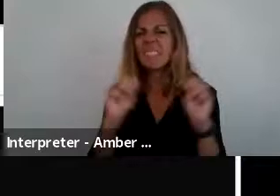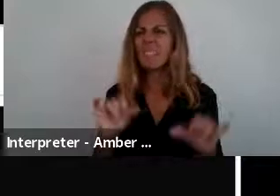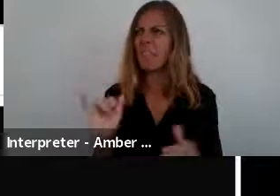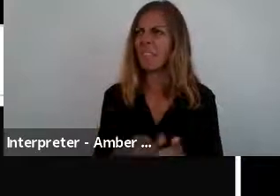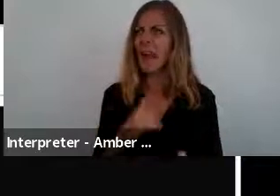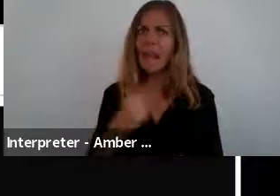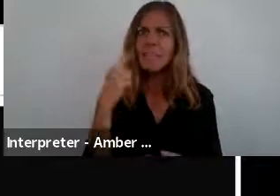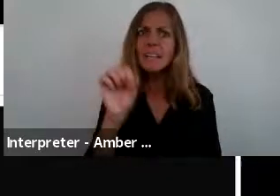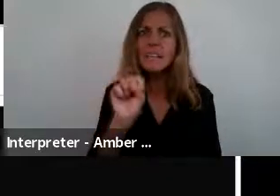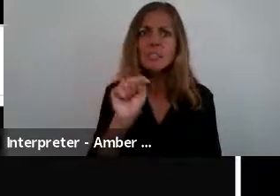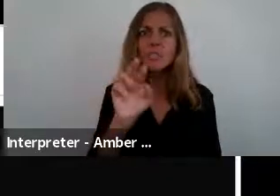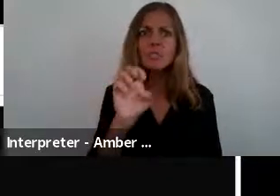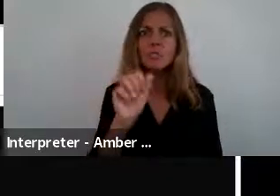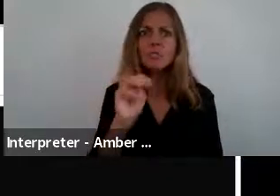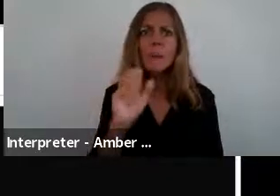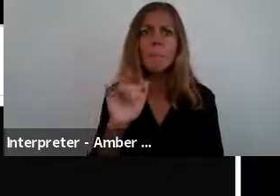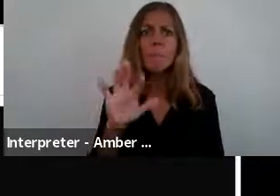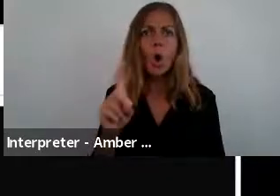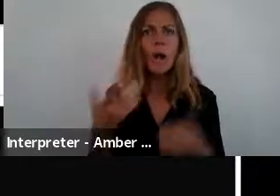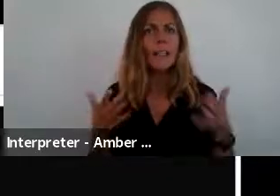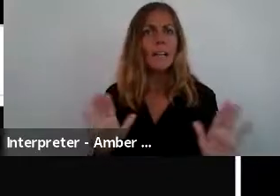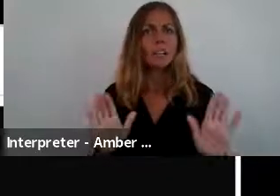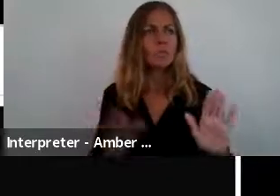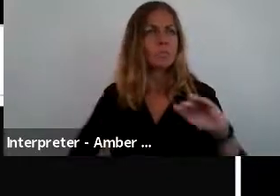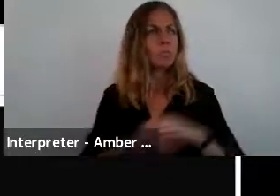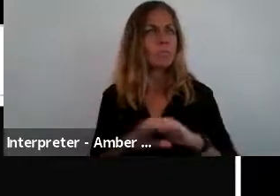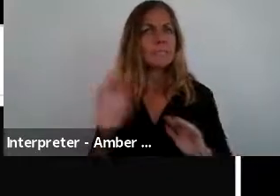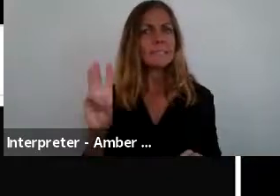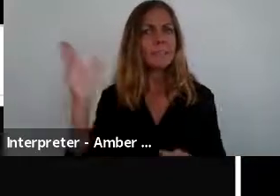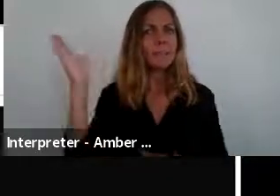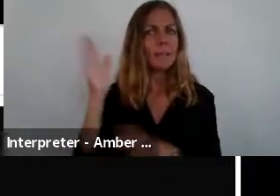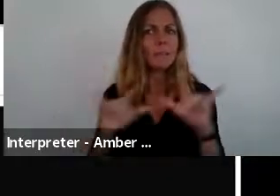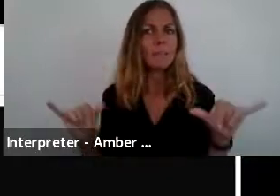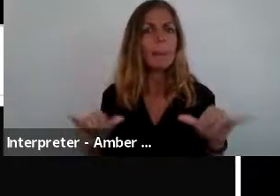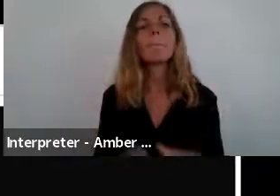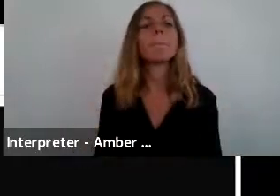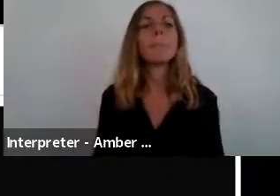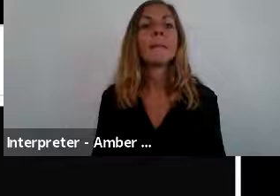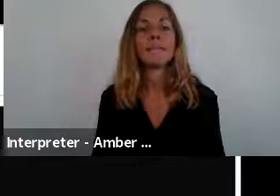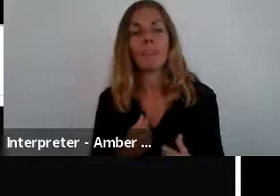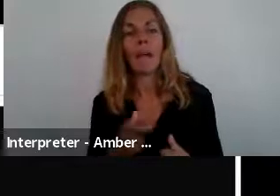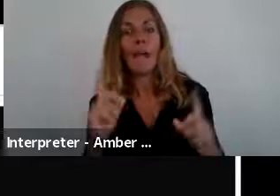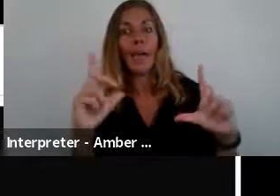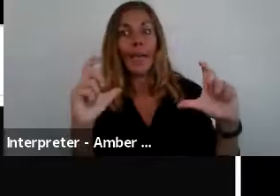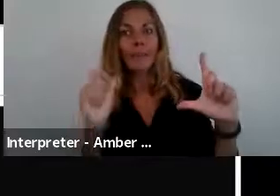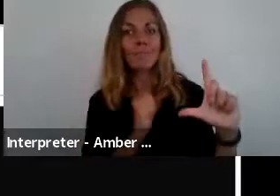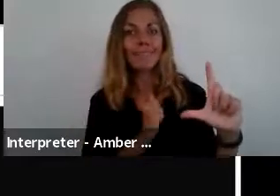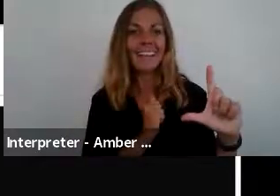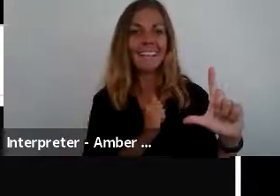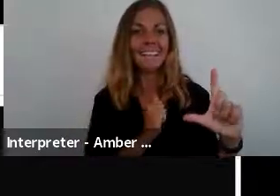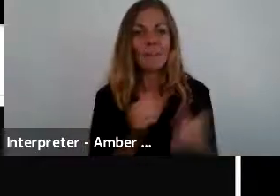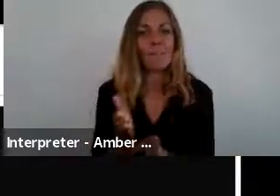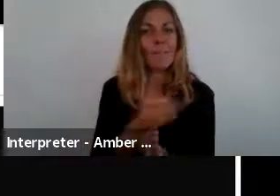have about 6 speakers at the same time. Here I took a screenshot of myself ahead of this